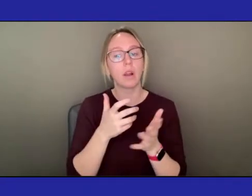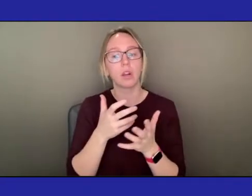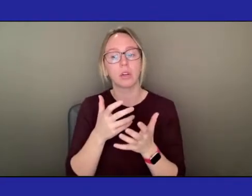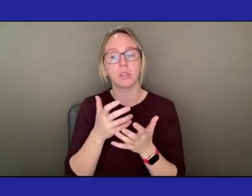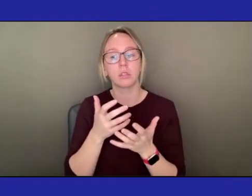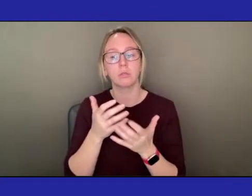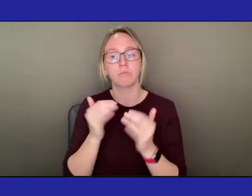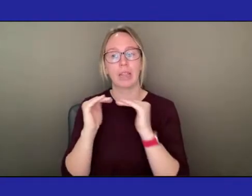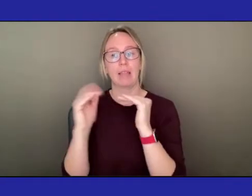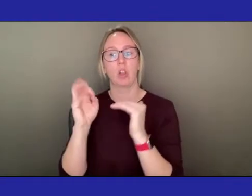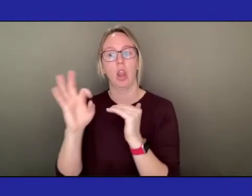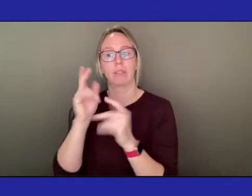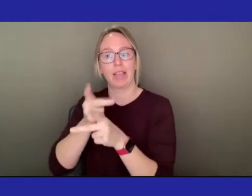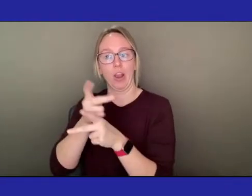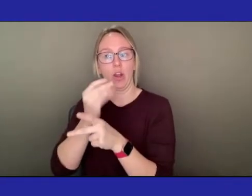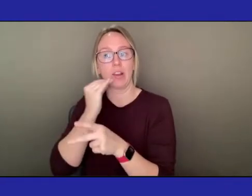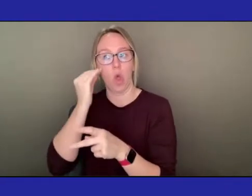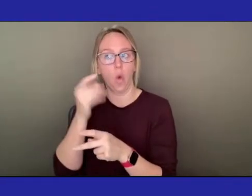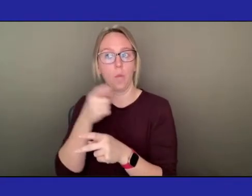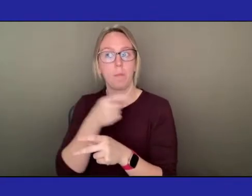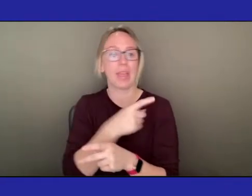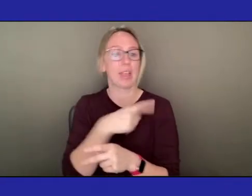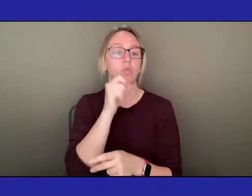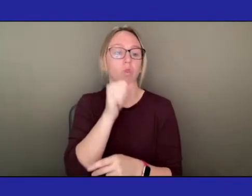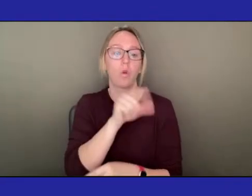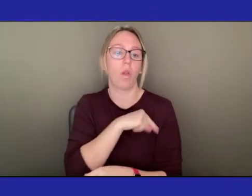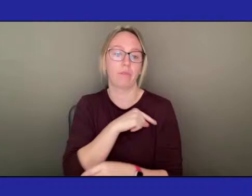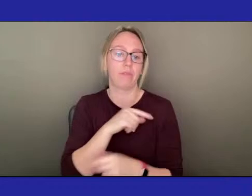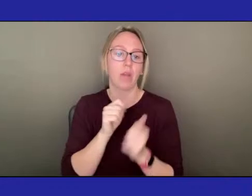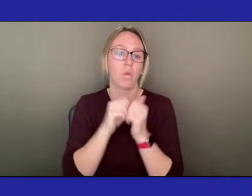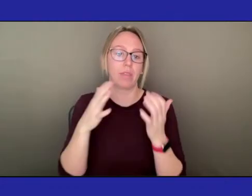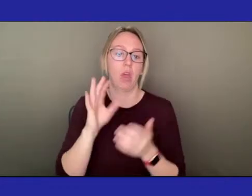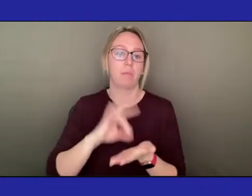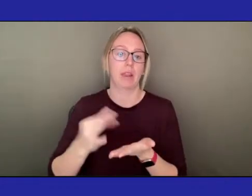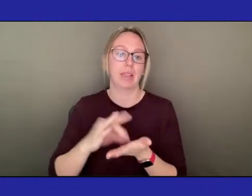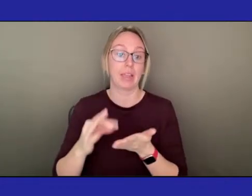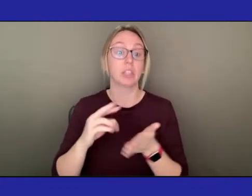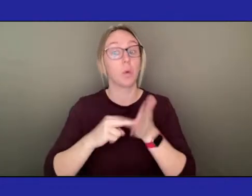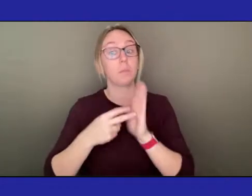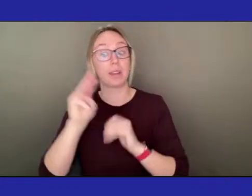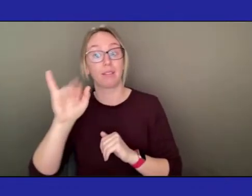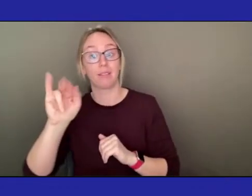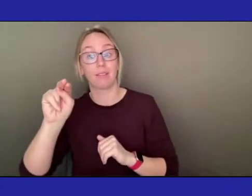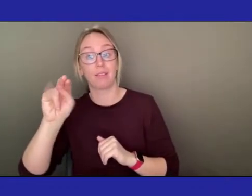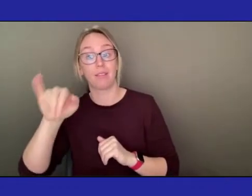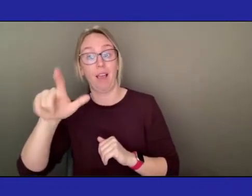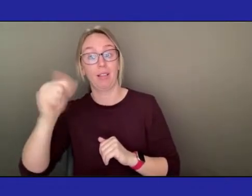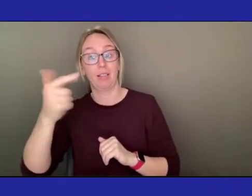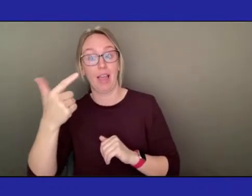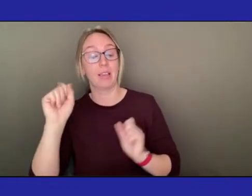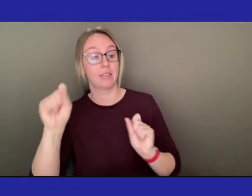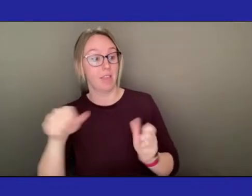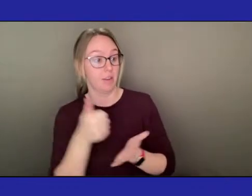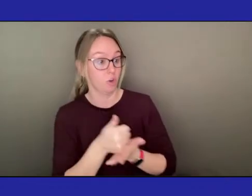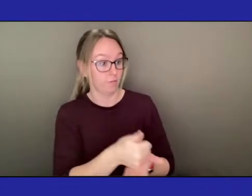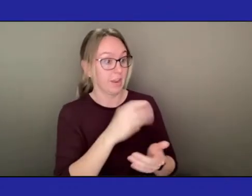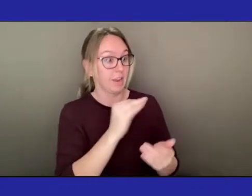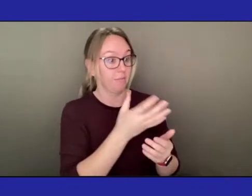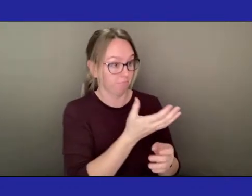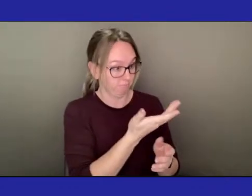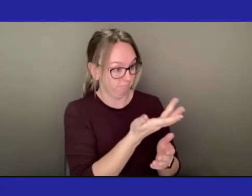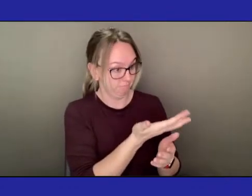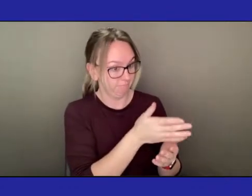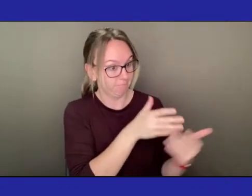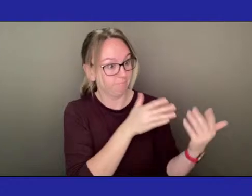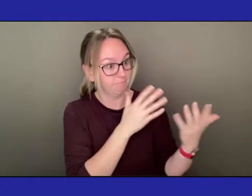qualify for without Medicaid. So when NILAG is able to intervene and get Medicaid for those patients, they can be discharged safely home, resulting